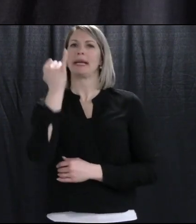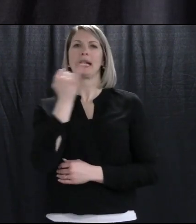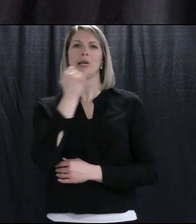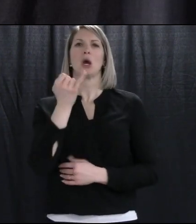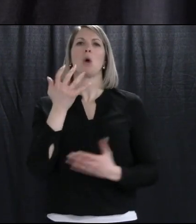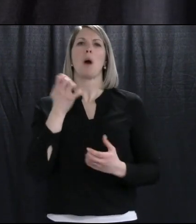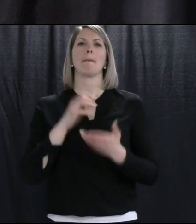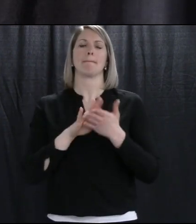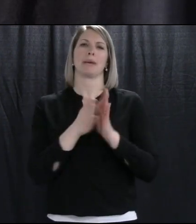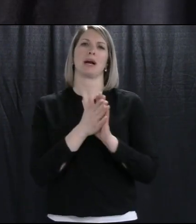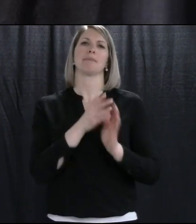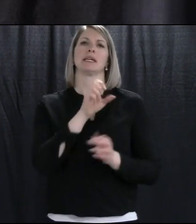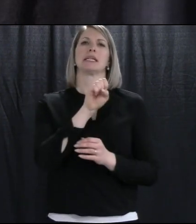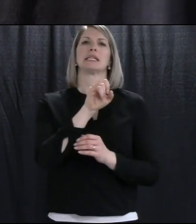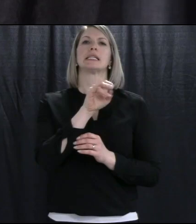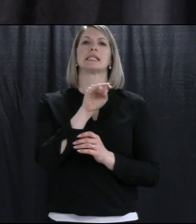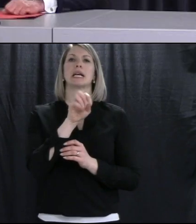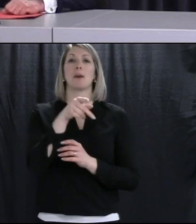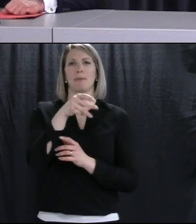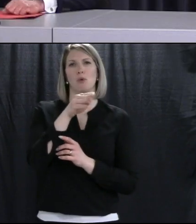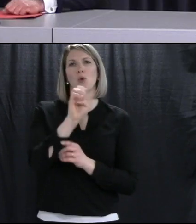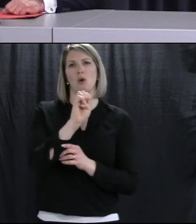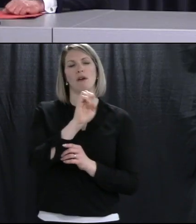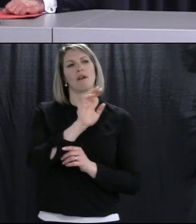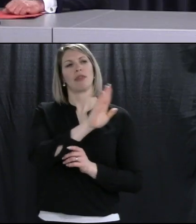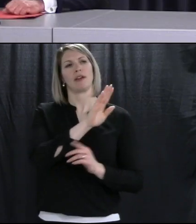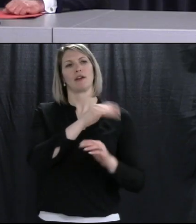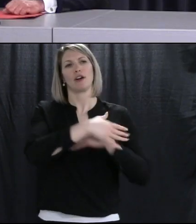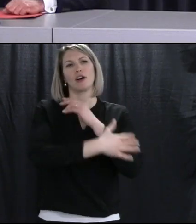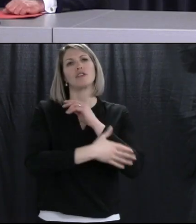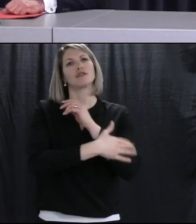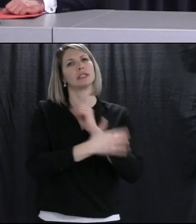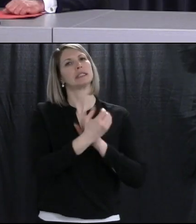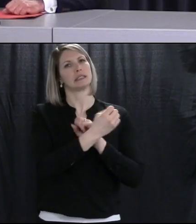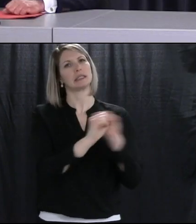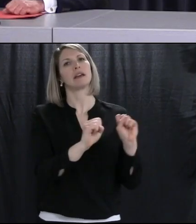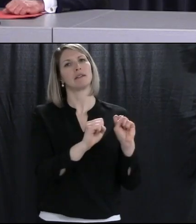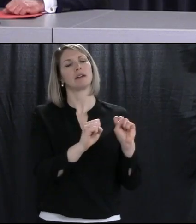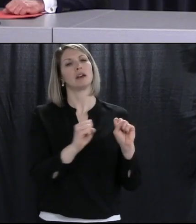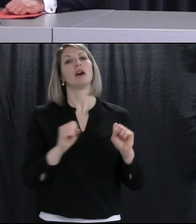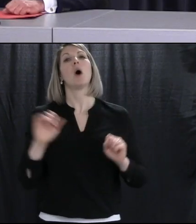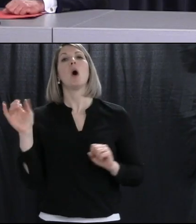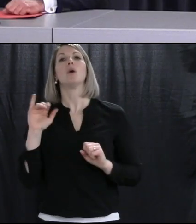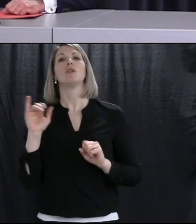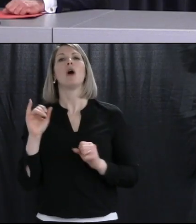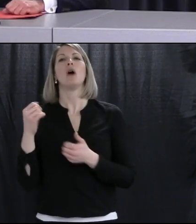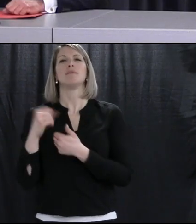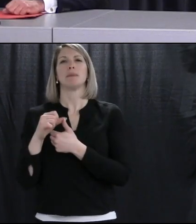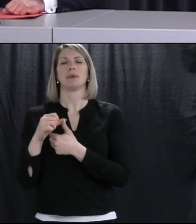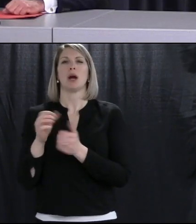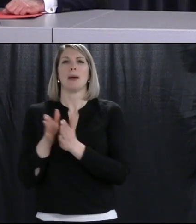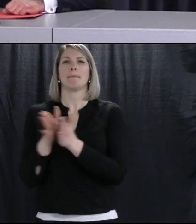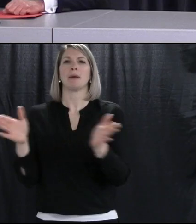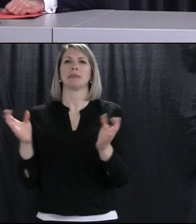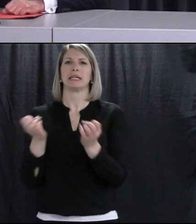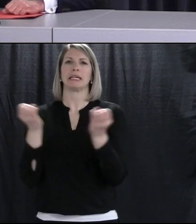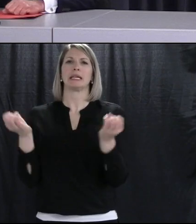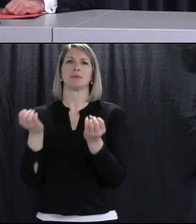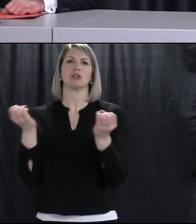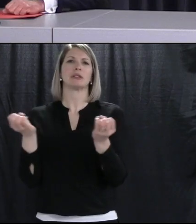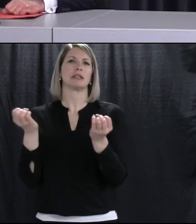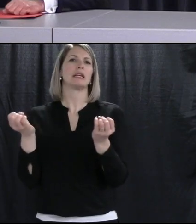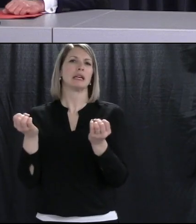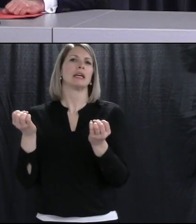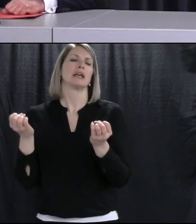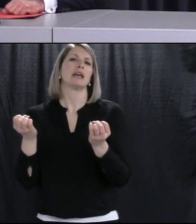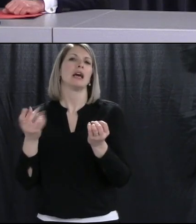add to that is, a few days ago, we put in place a public health state of emergency in this province, and there are consequences for those that follow